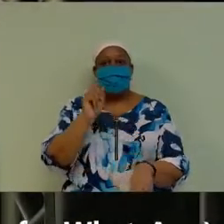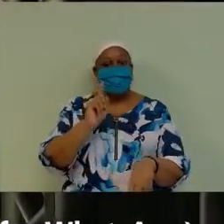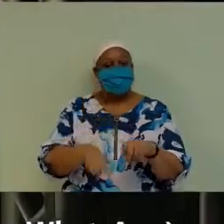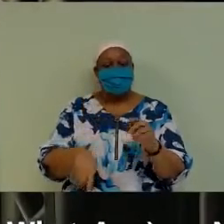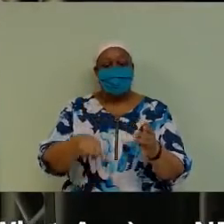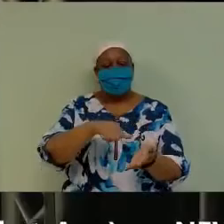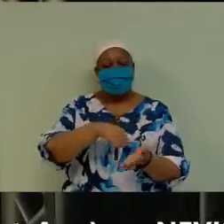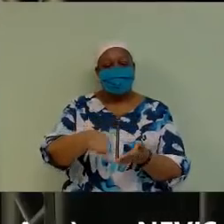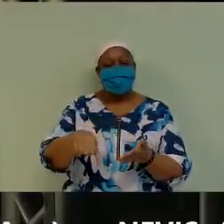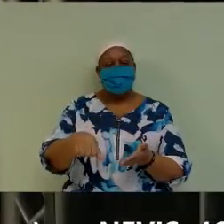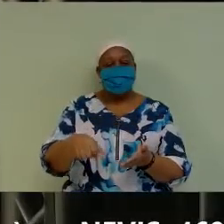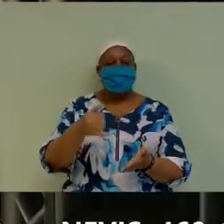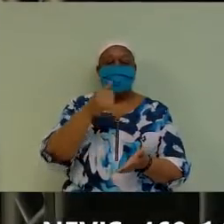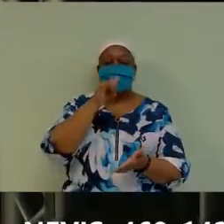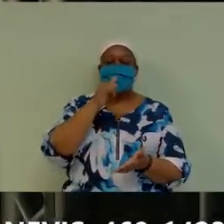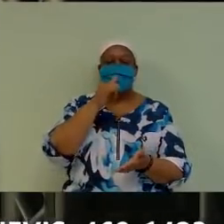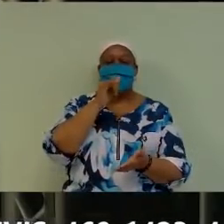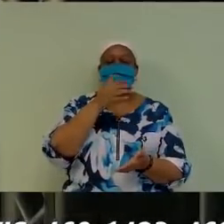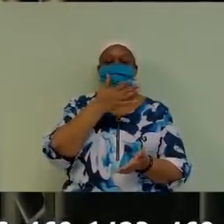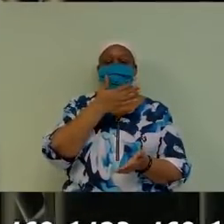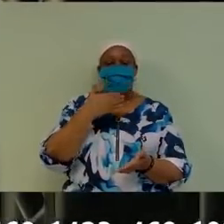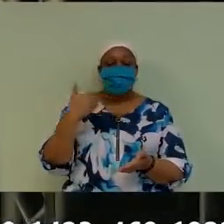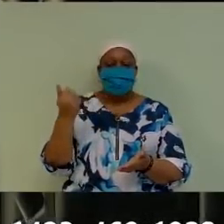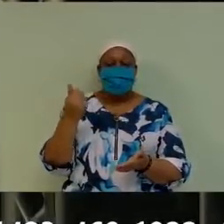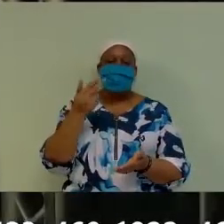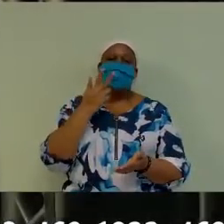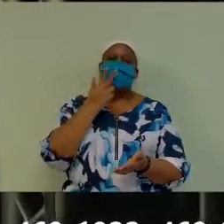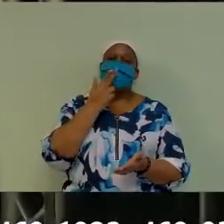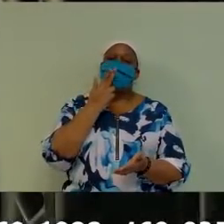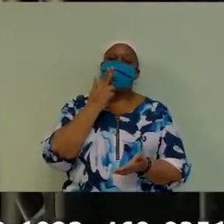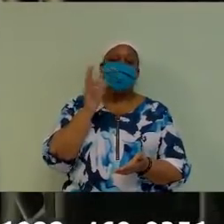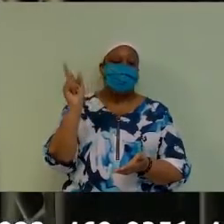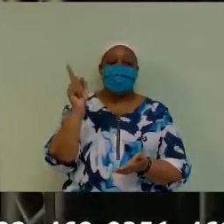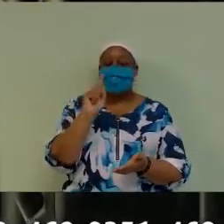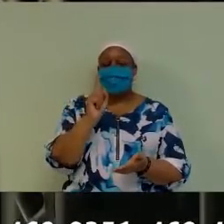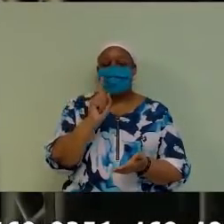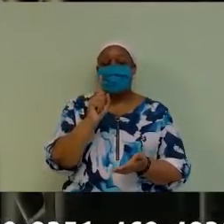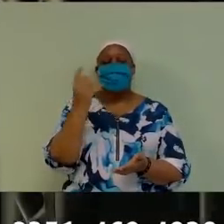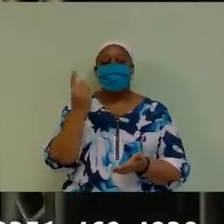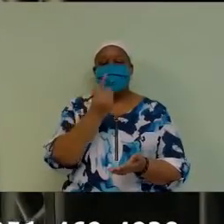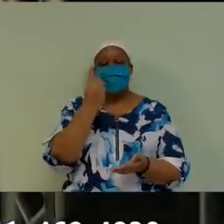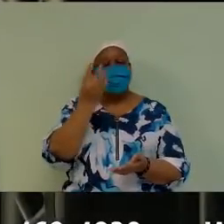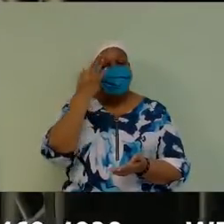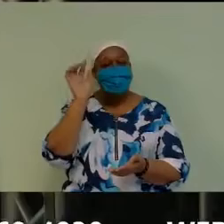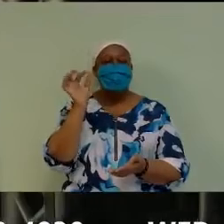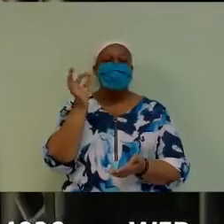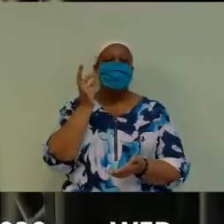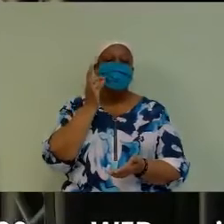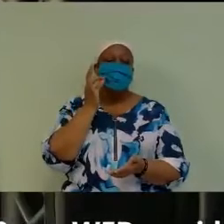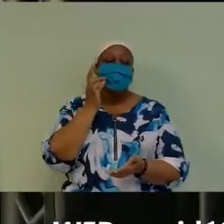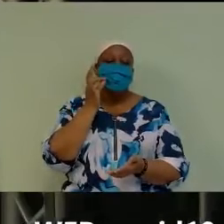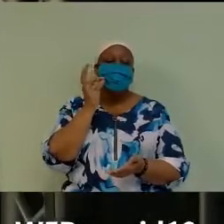simply because mostly young people and we want to teach them to take care of their bodies. So, Mr. Samuel.